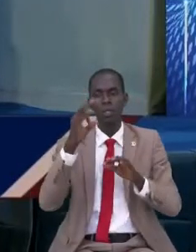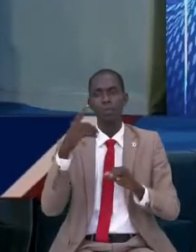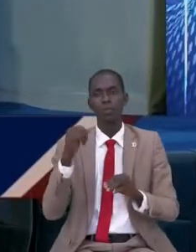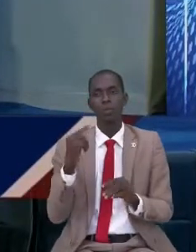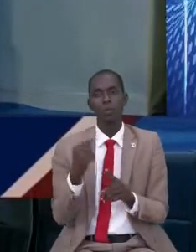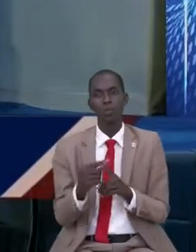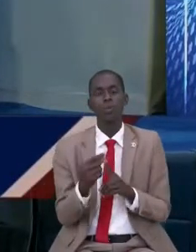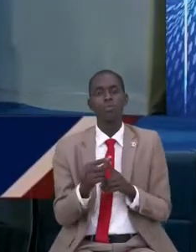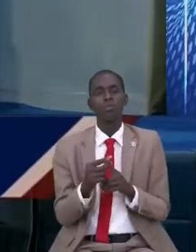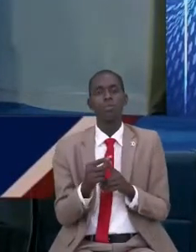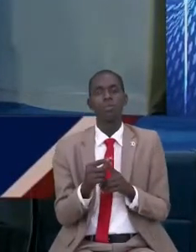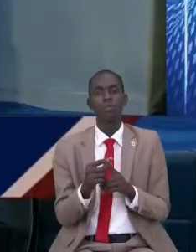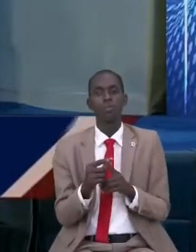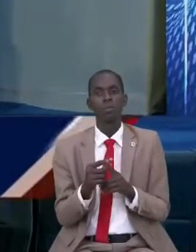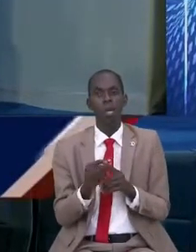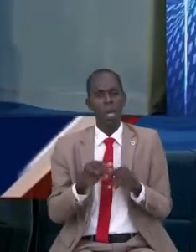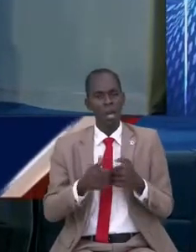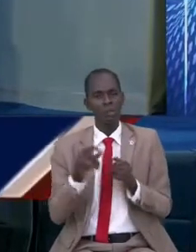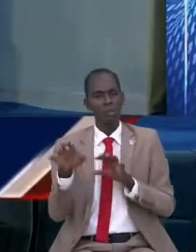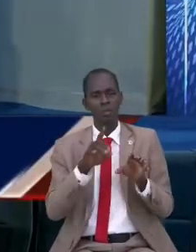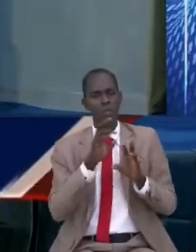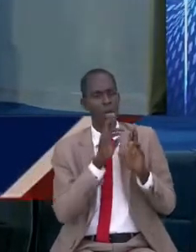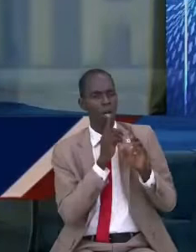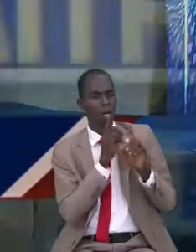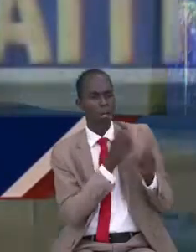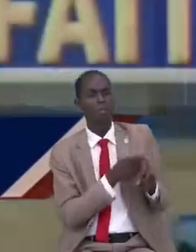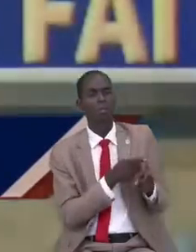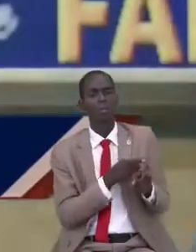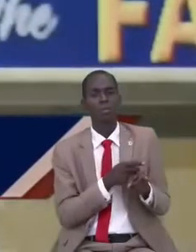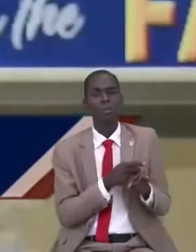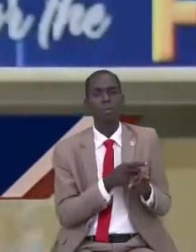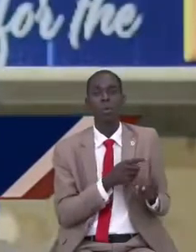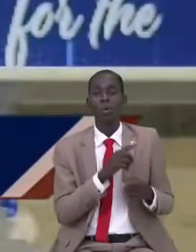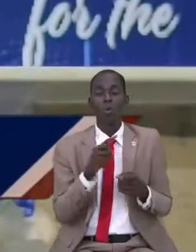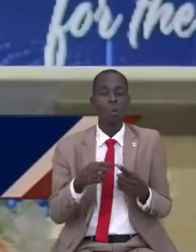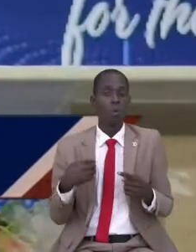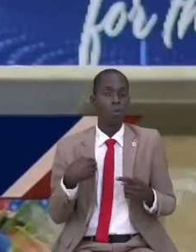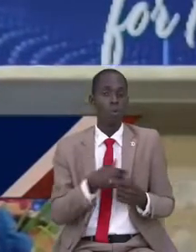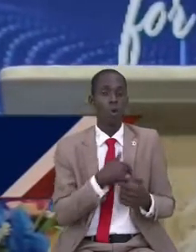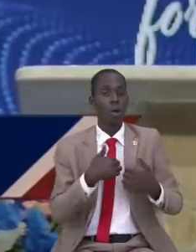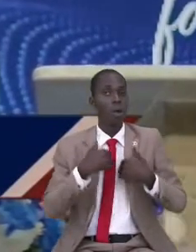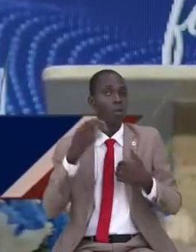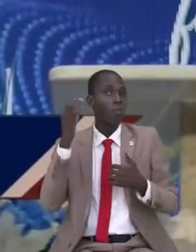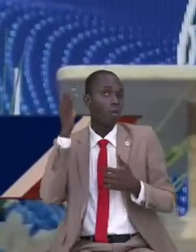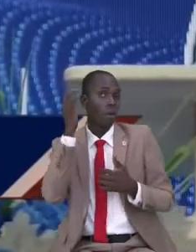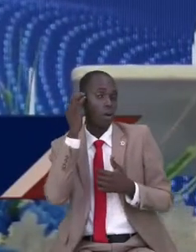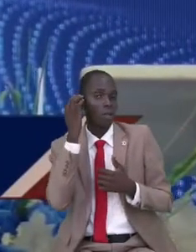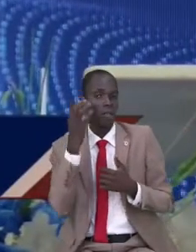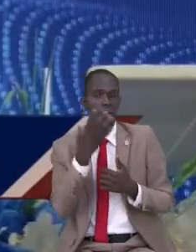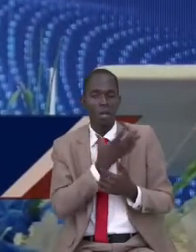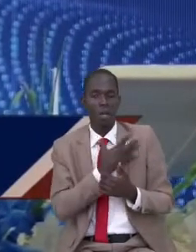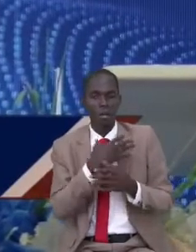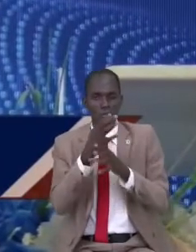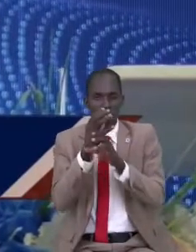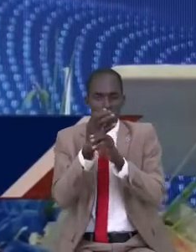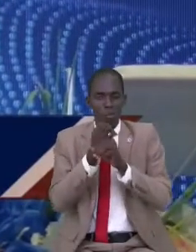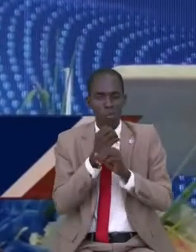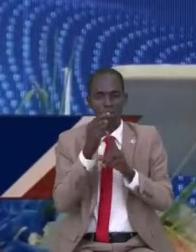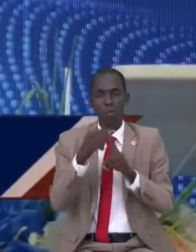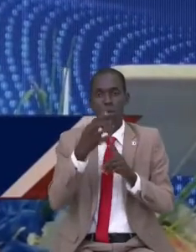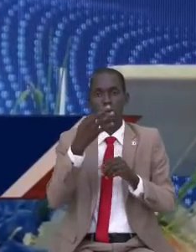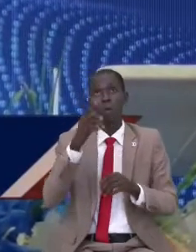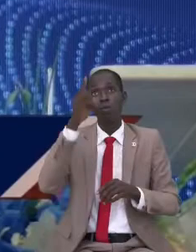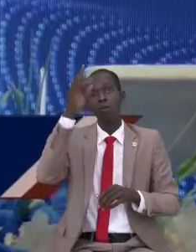I respond? How do you respond when we have heard the word of God?